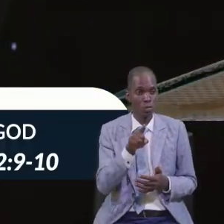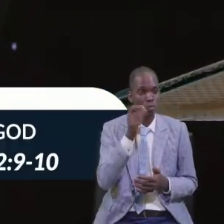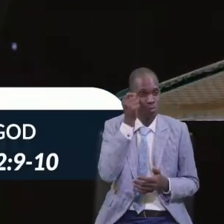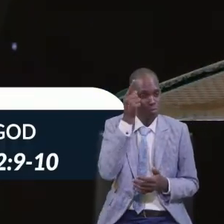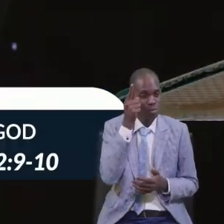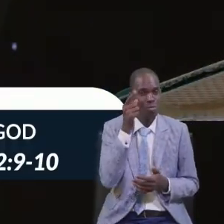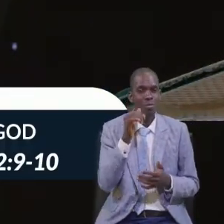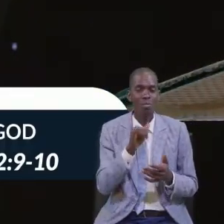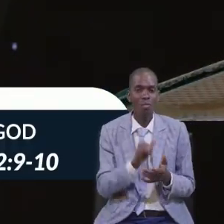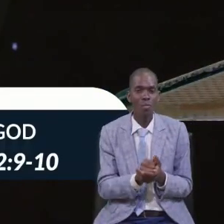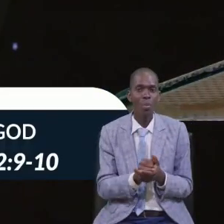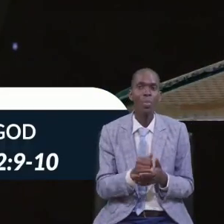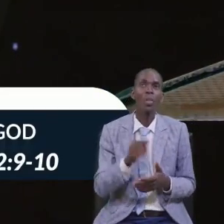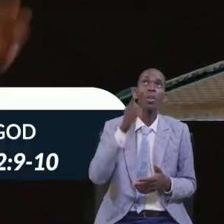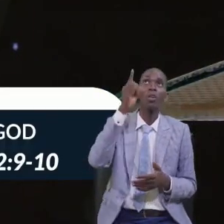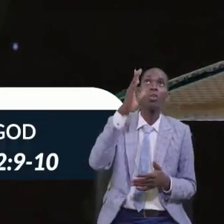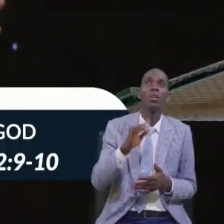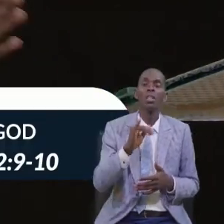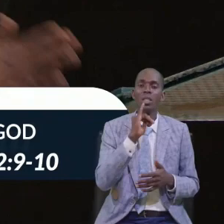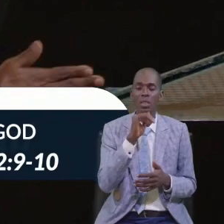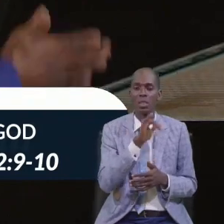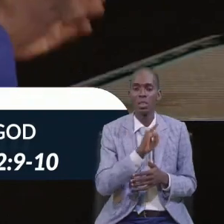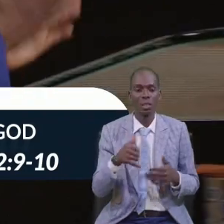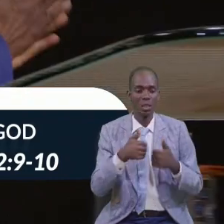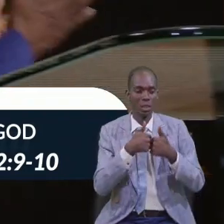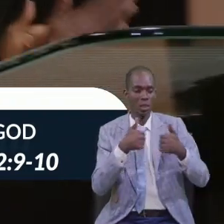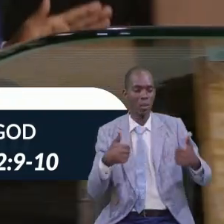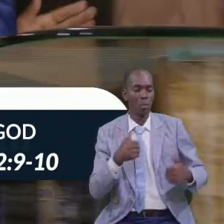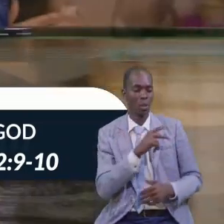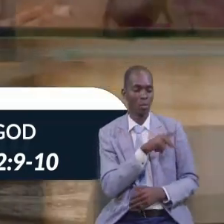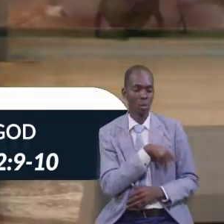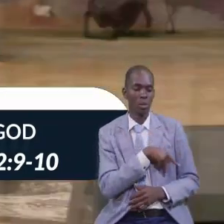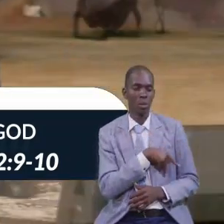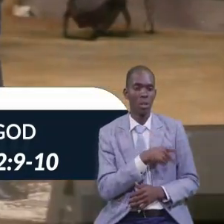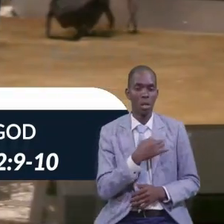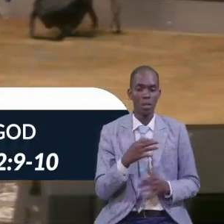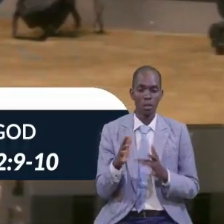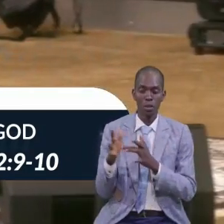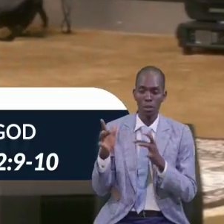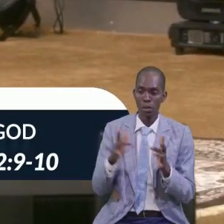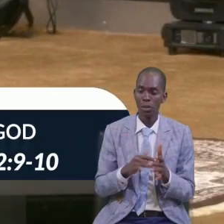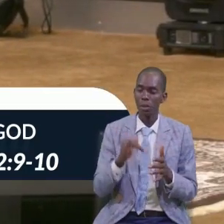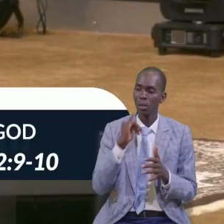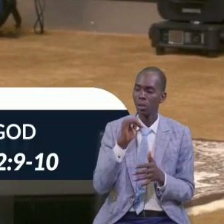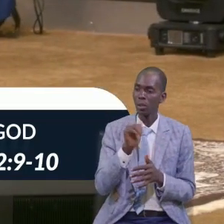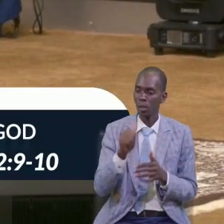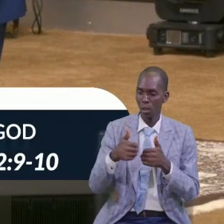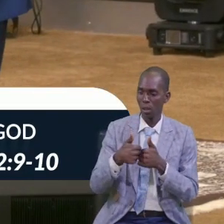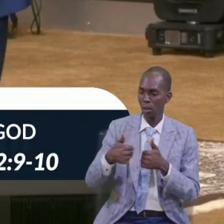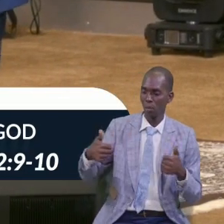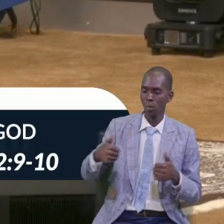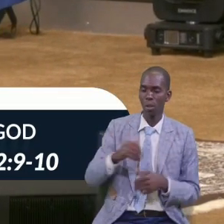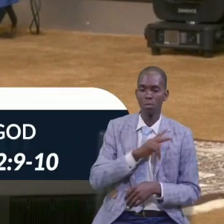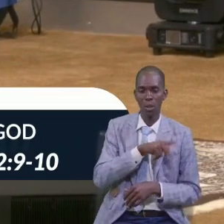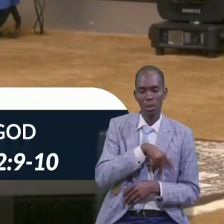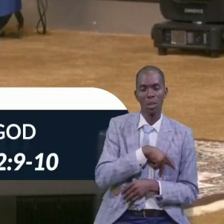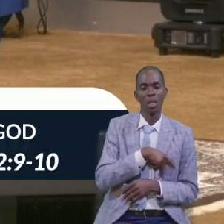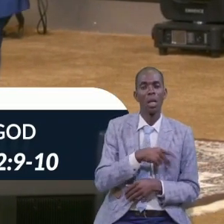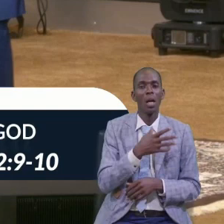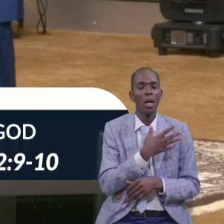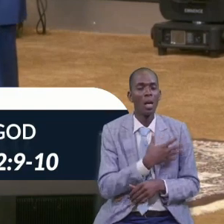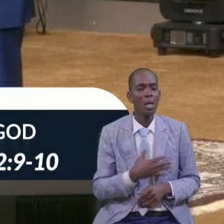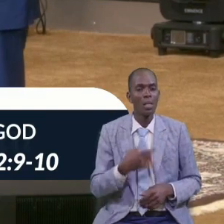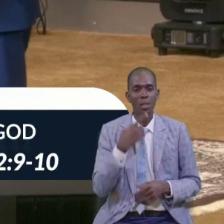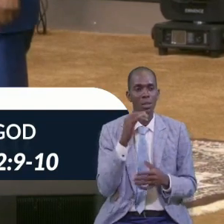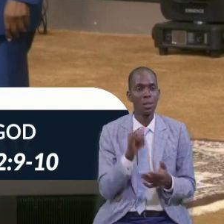is separate personality, and then Jesus is separate personality, and he